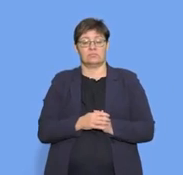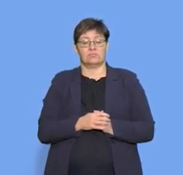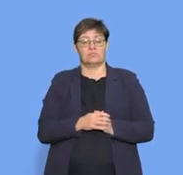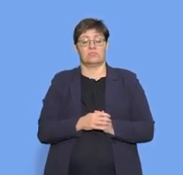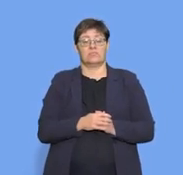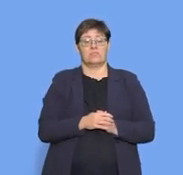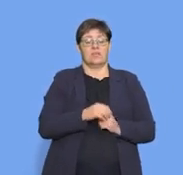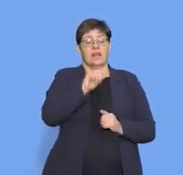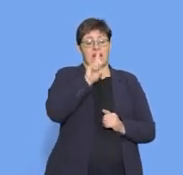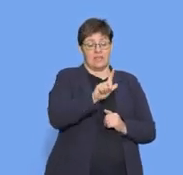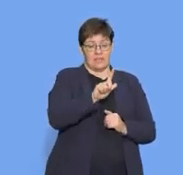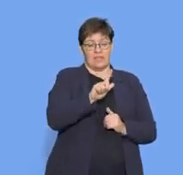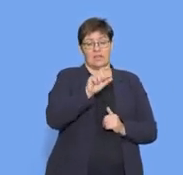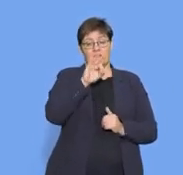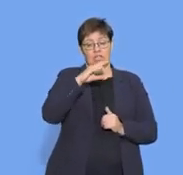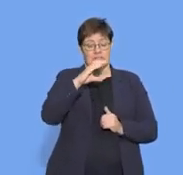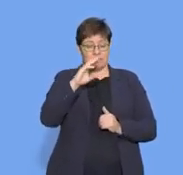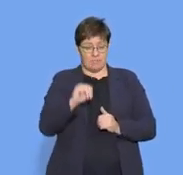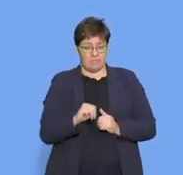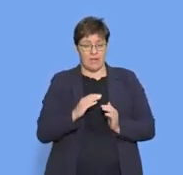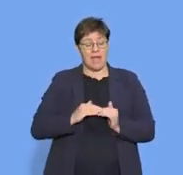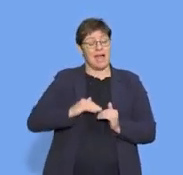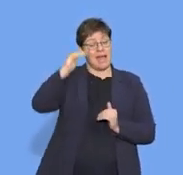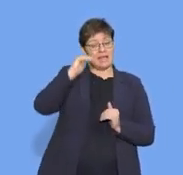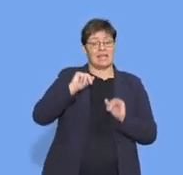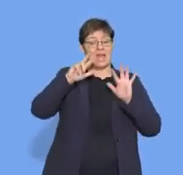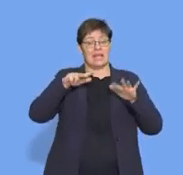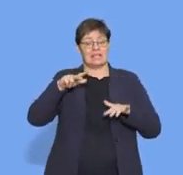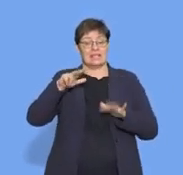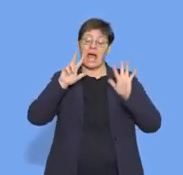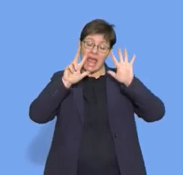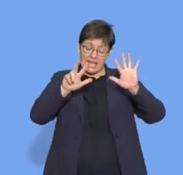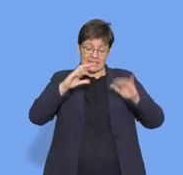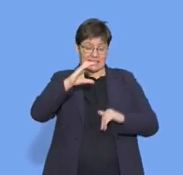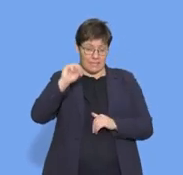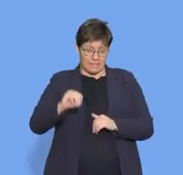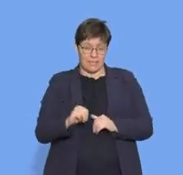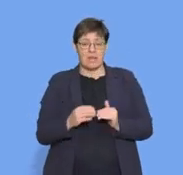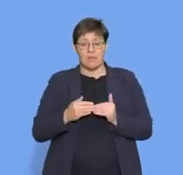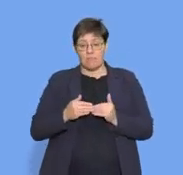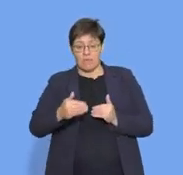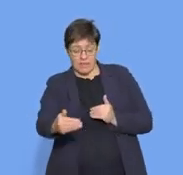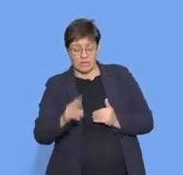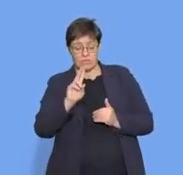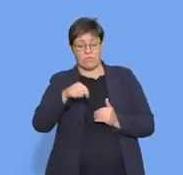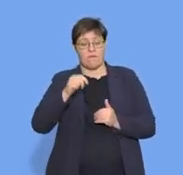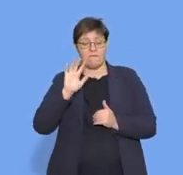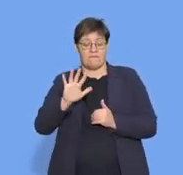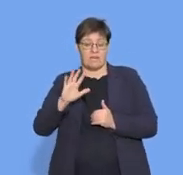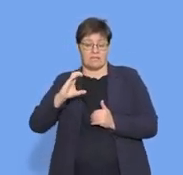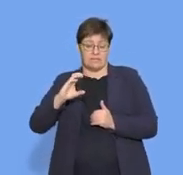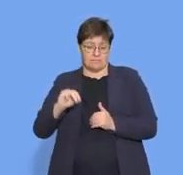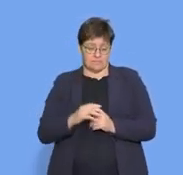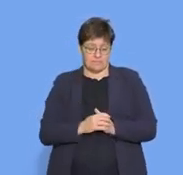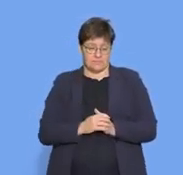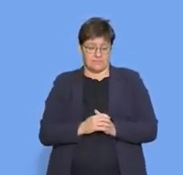It is given that the length is 13 centimeters, the height is 8 centimeters, and the breadth